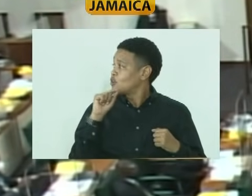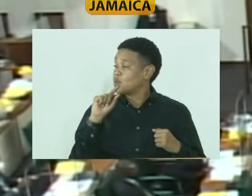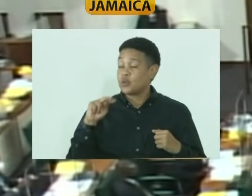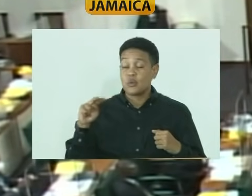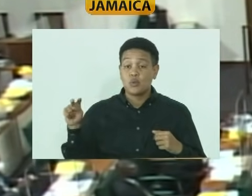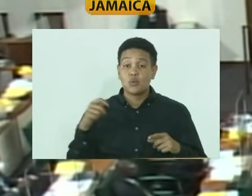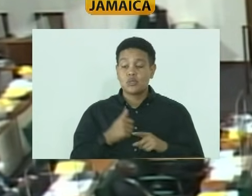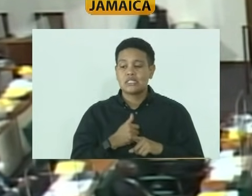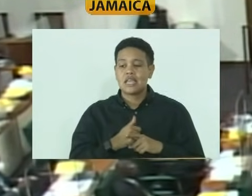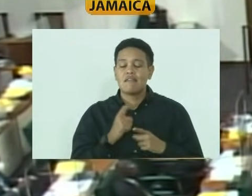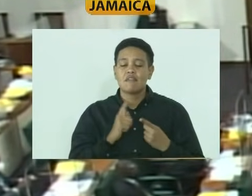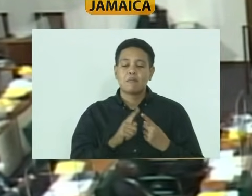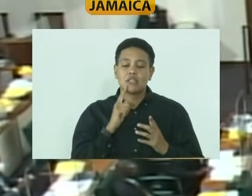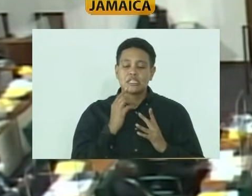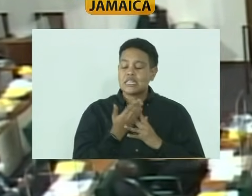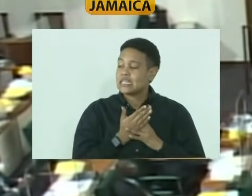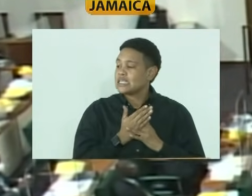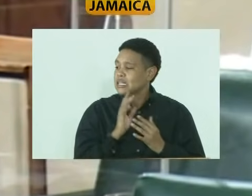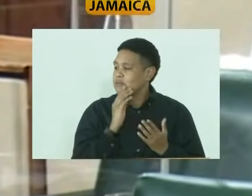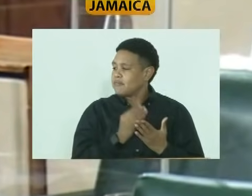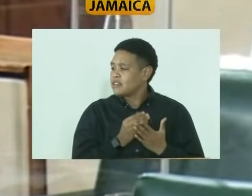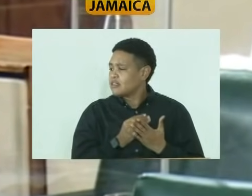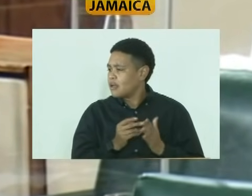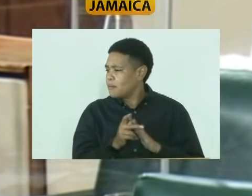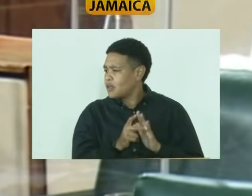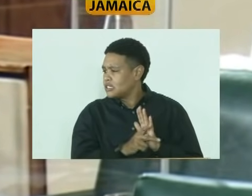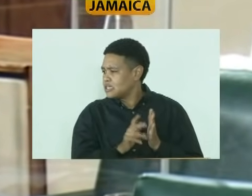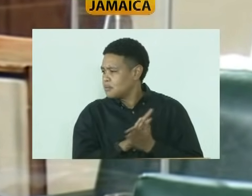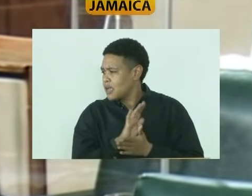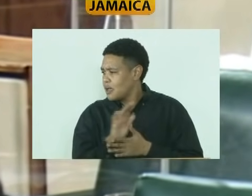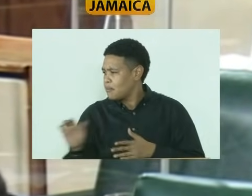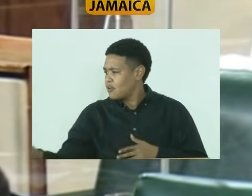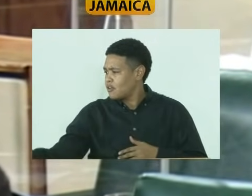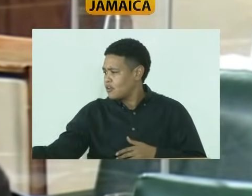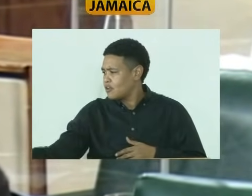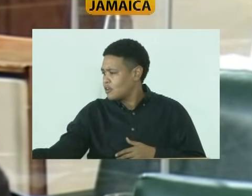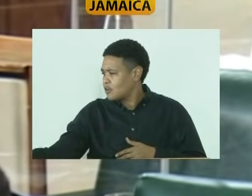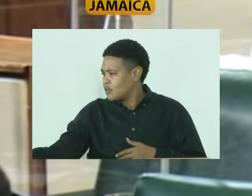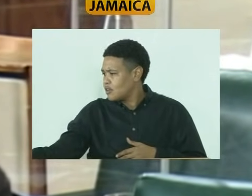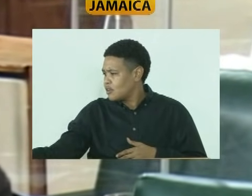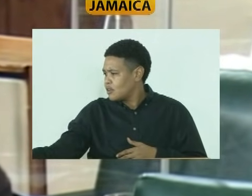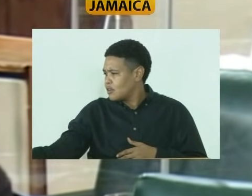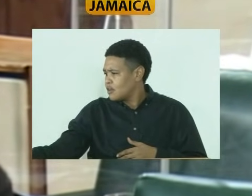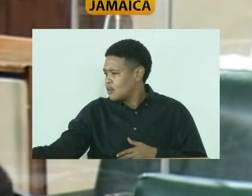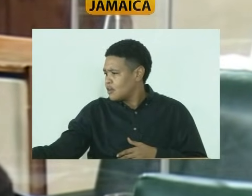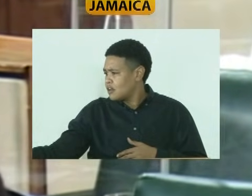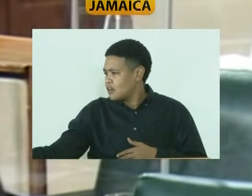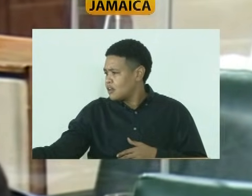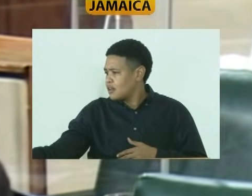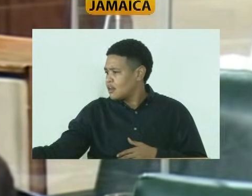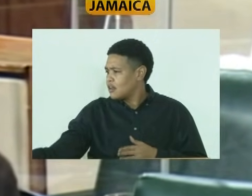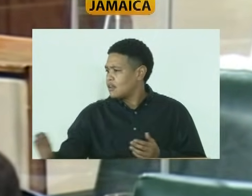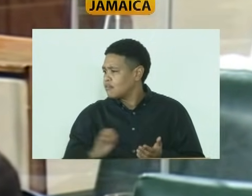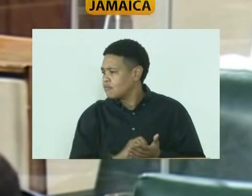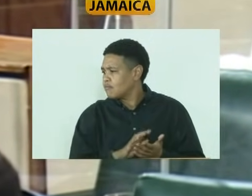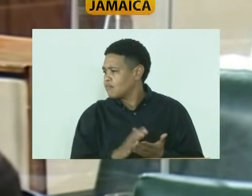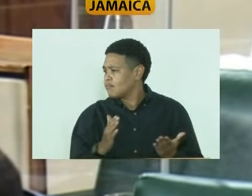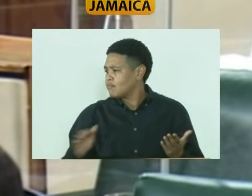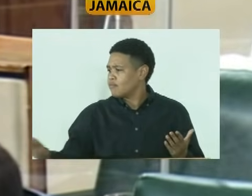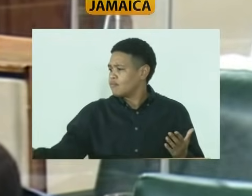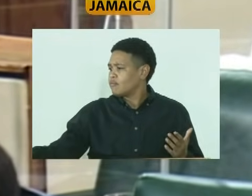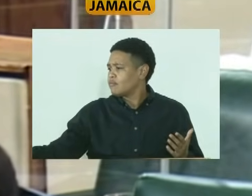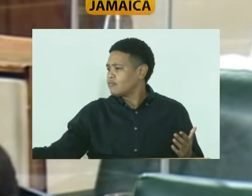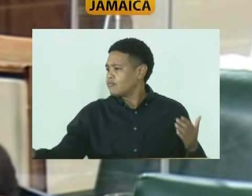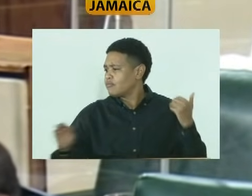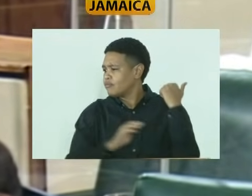2022, and the interim fiscal policy paper, which were laid on the table of the House on the 28th day of September